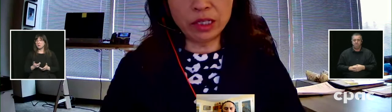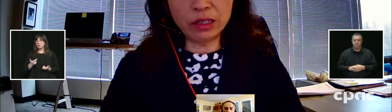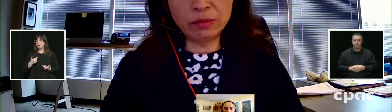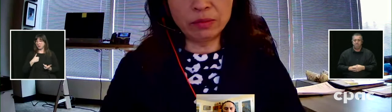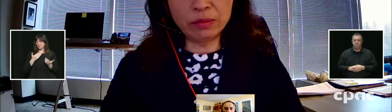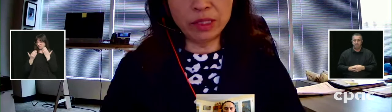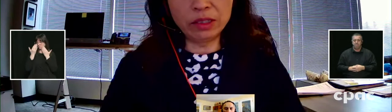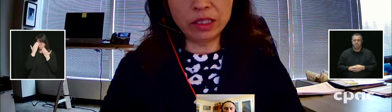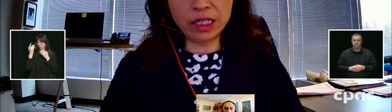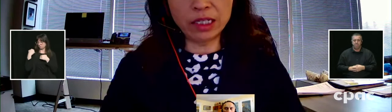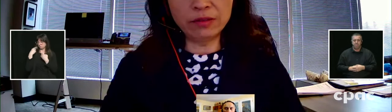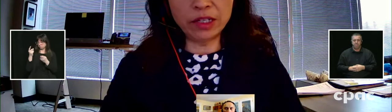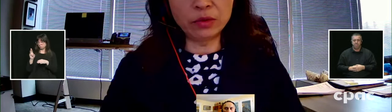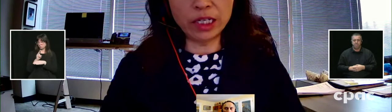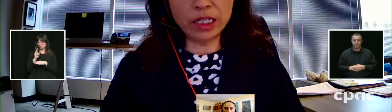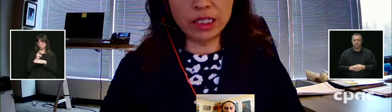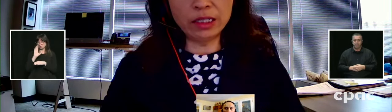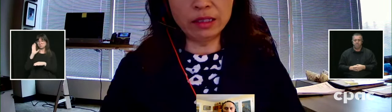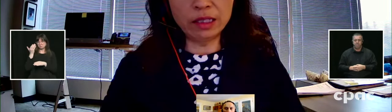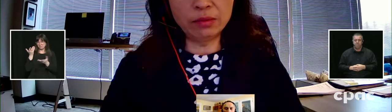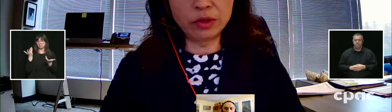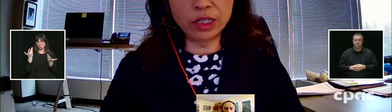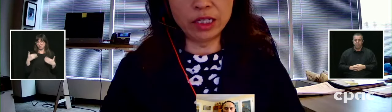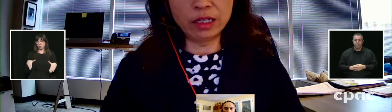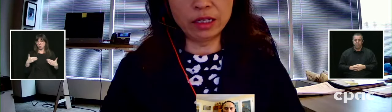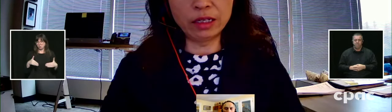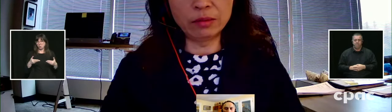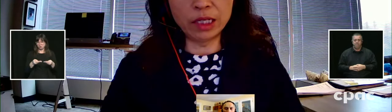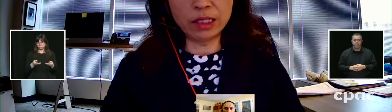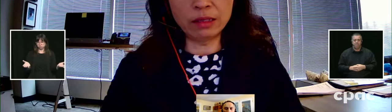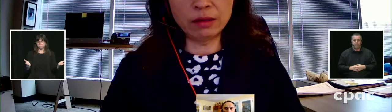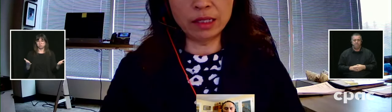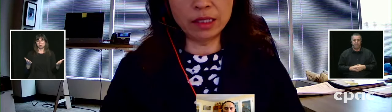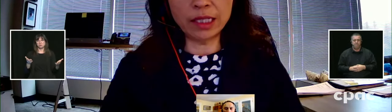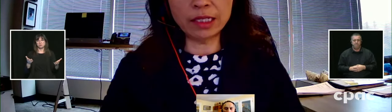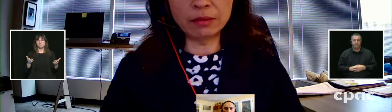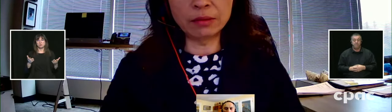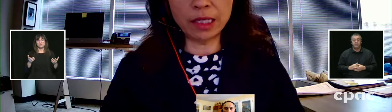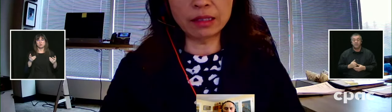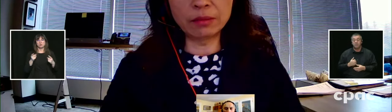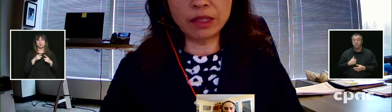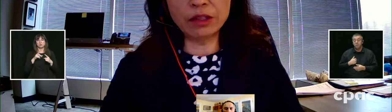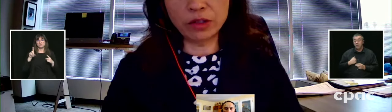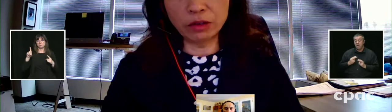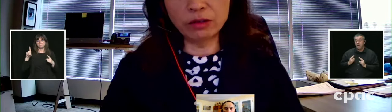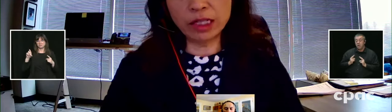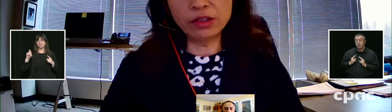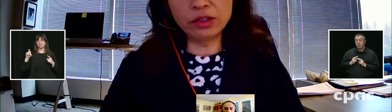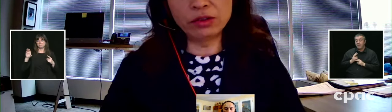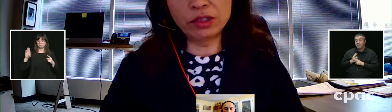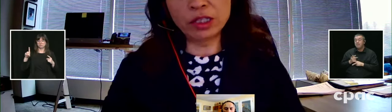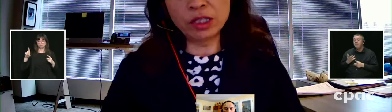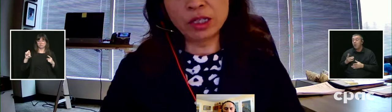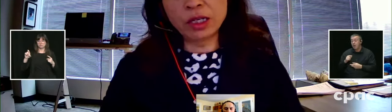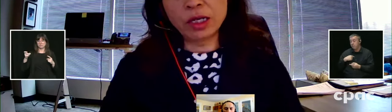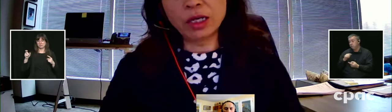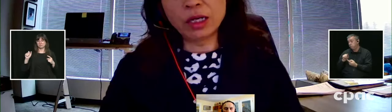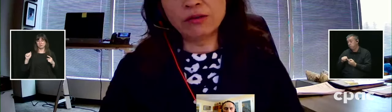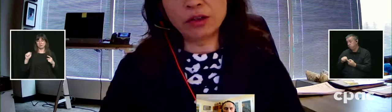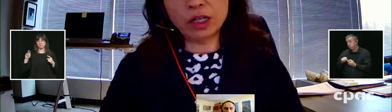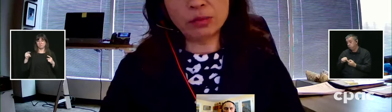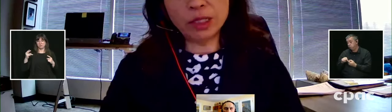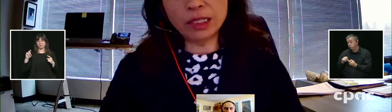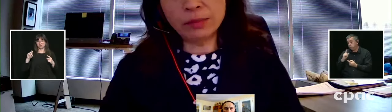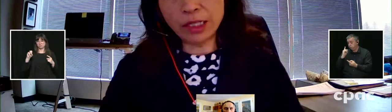with that have been utilized very widely to this point are things like dexamethasone that is used